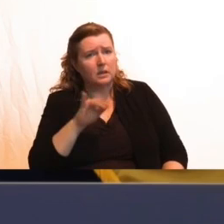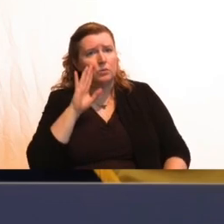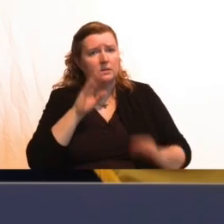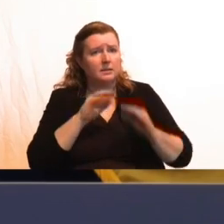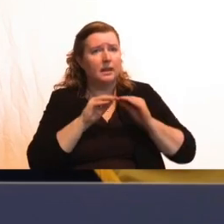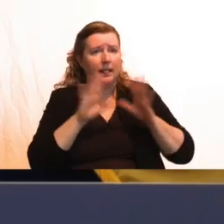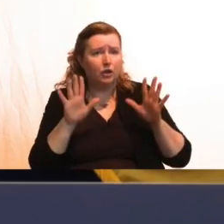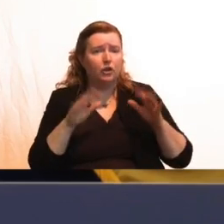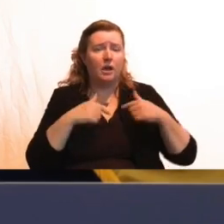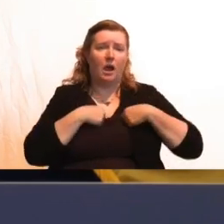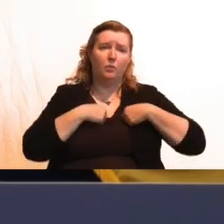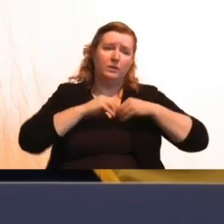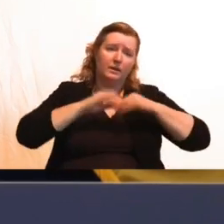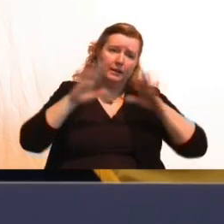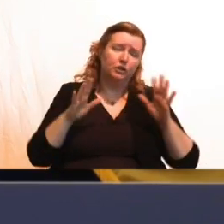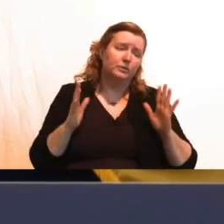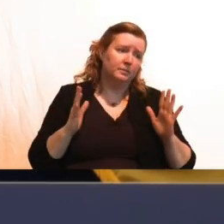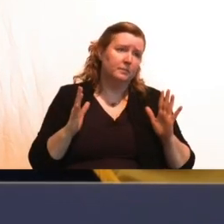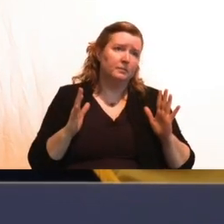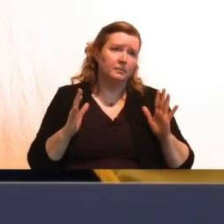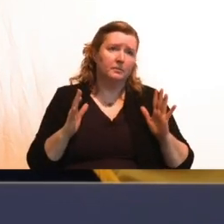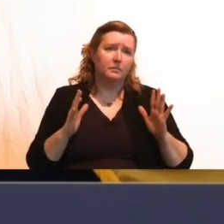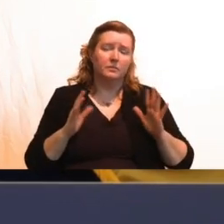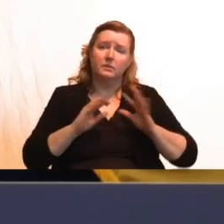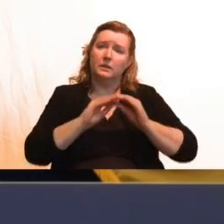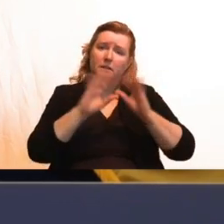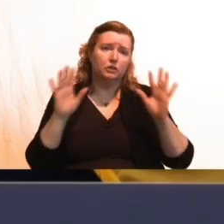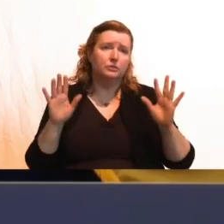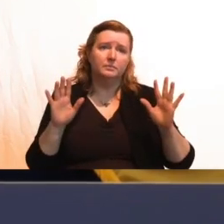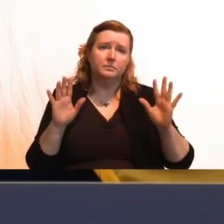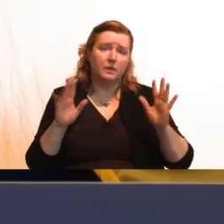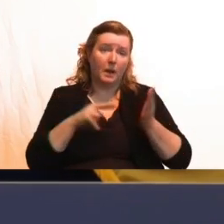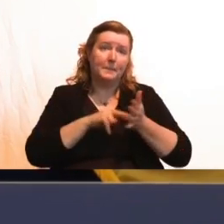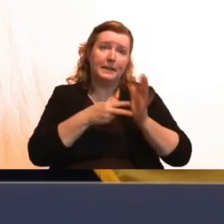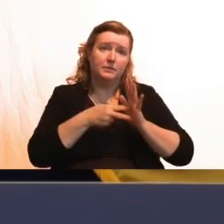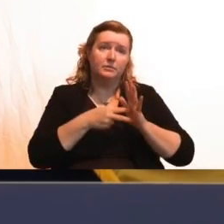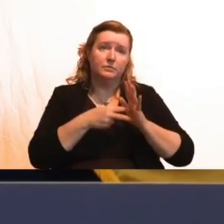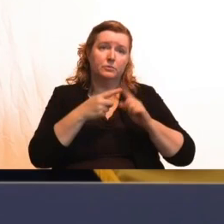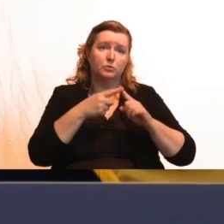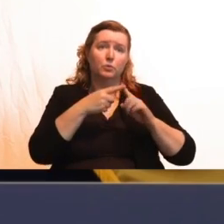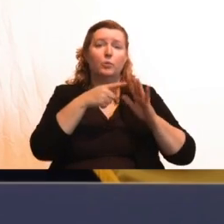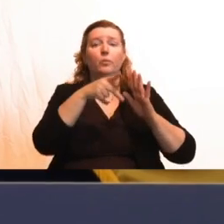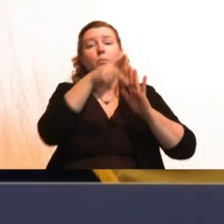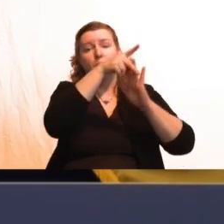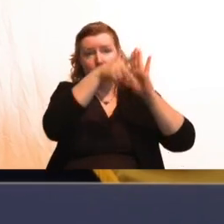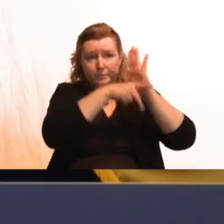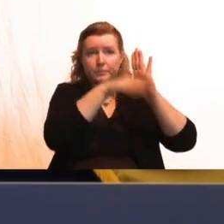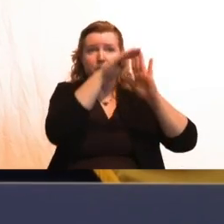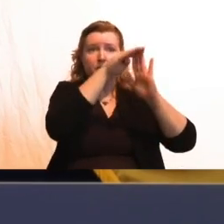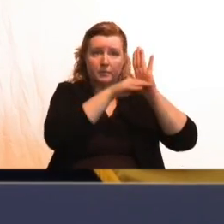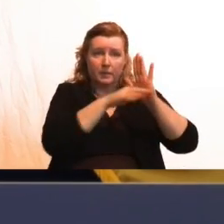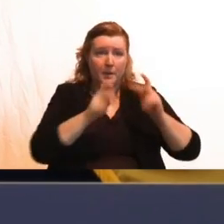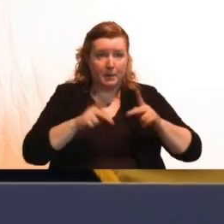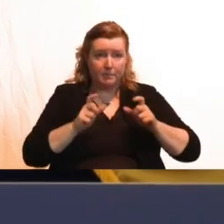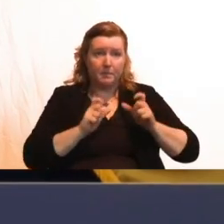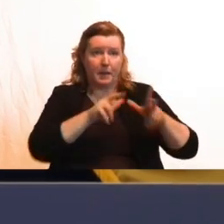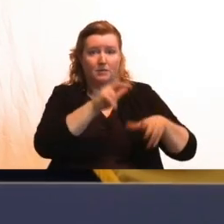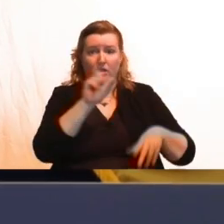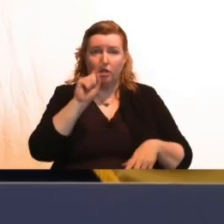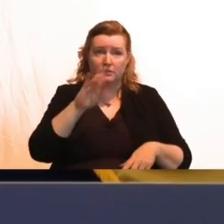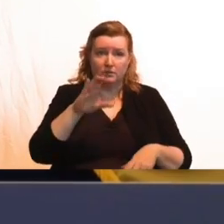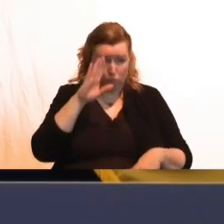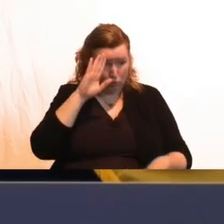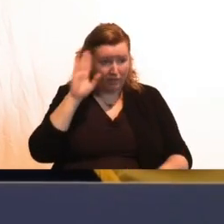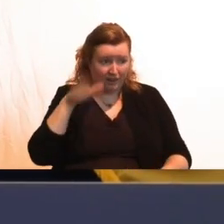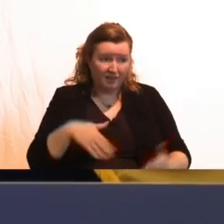the protocols for folks returning to long-term care, and you know that. So let's have a responsibility here. You know that we said you